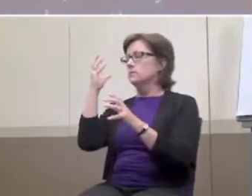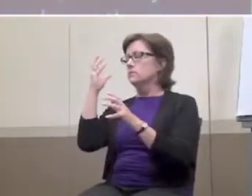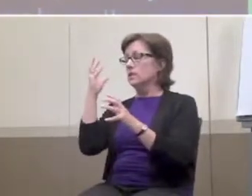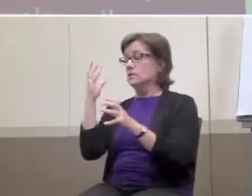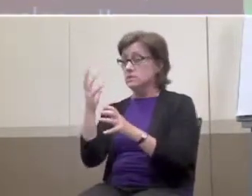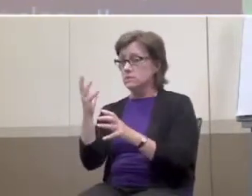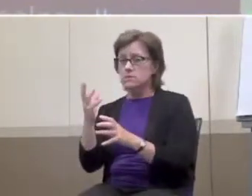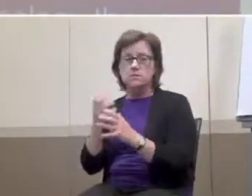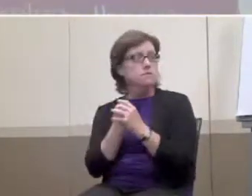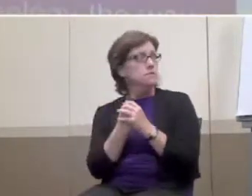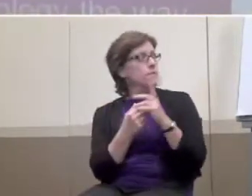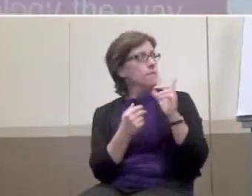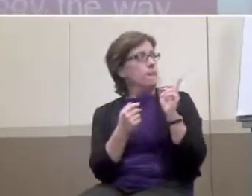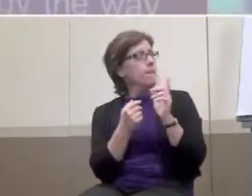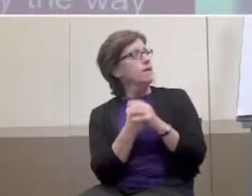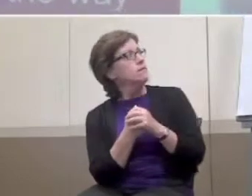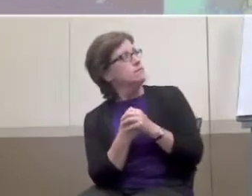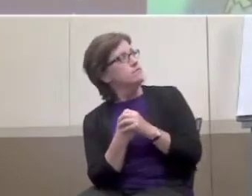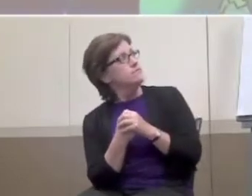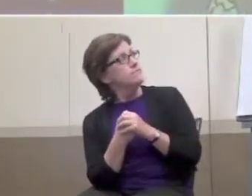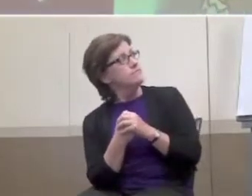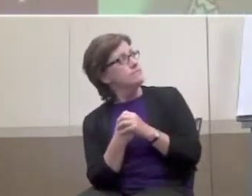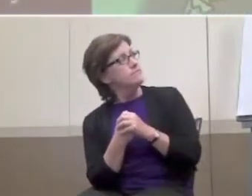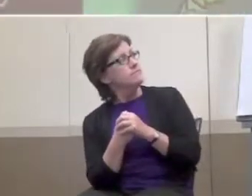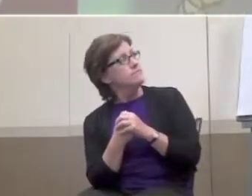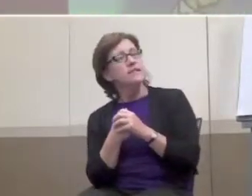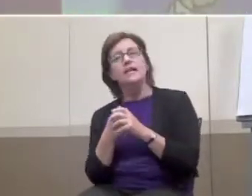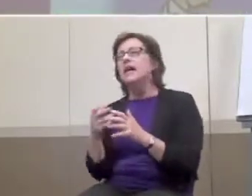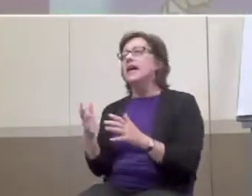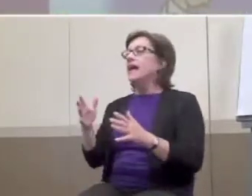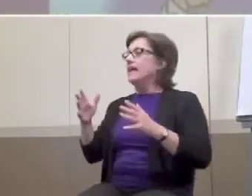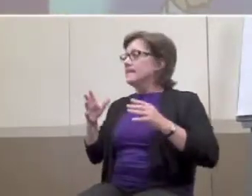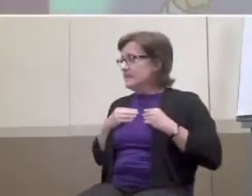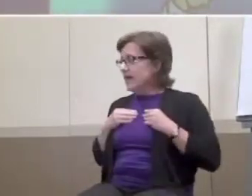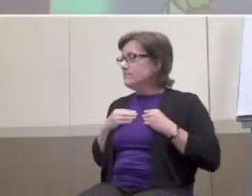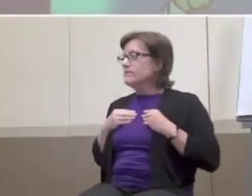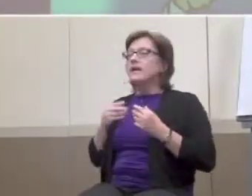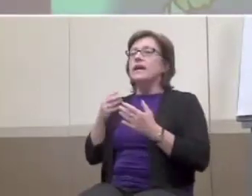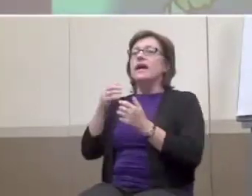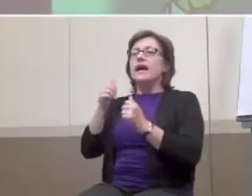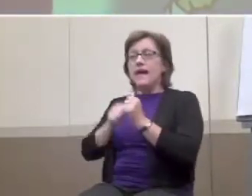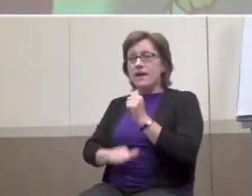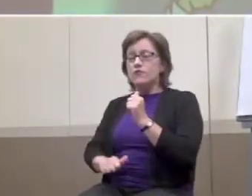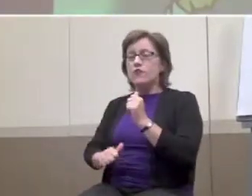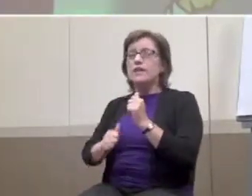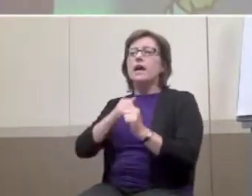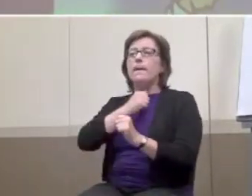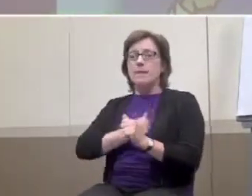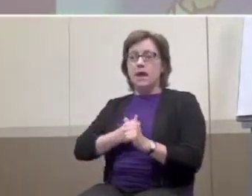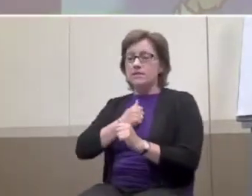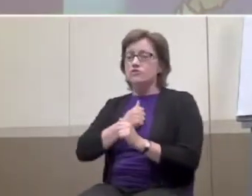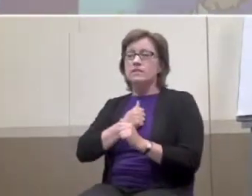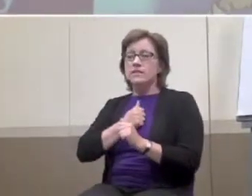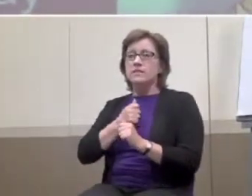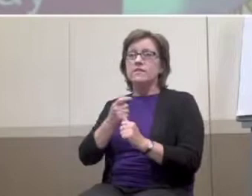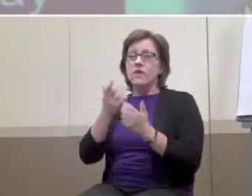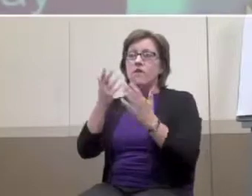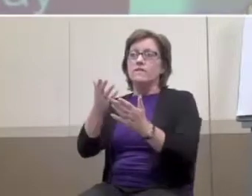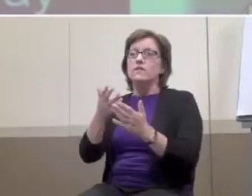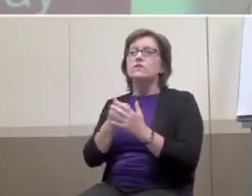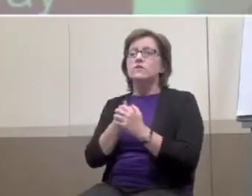This, accept every apology offered. So I have to say